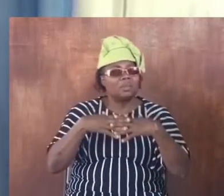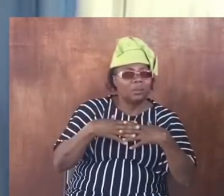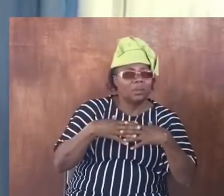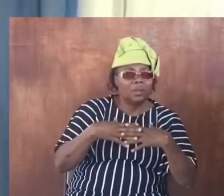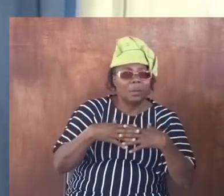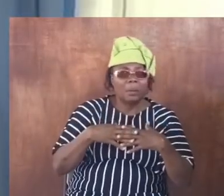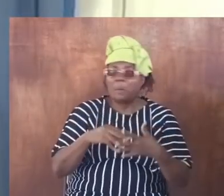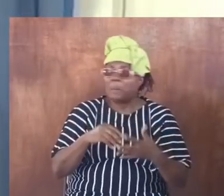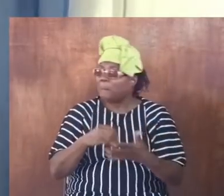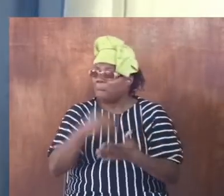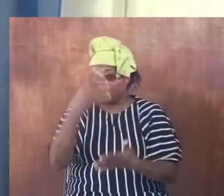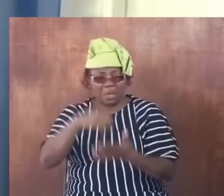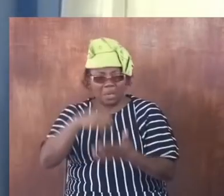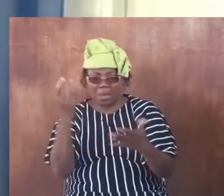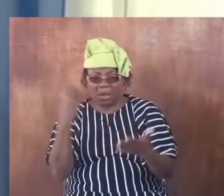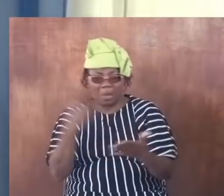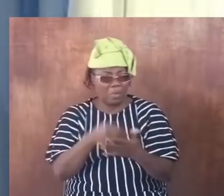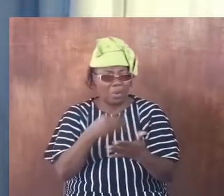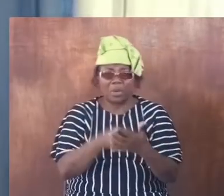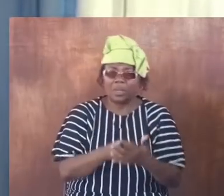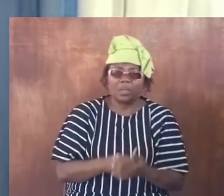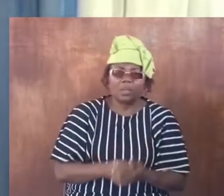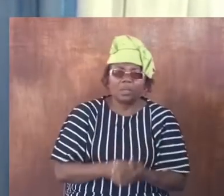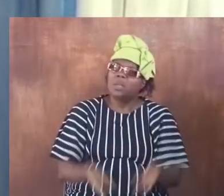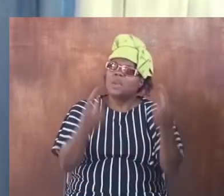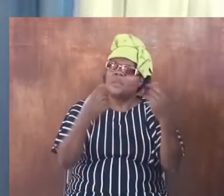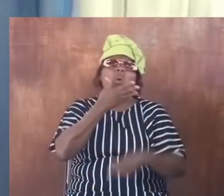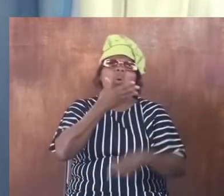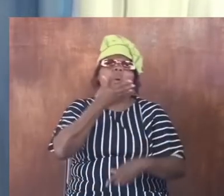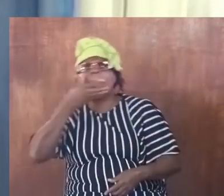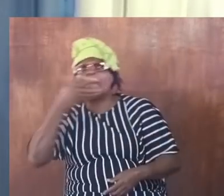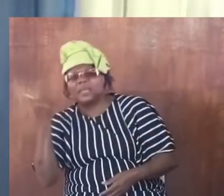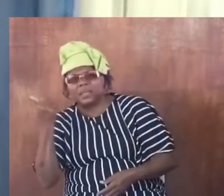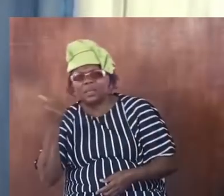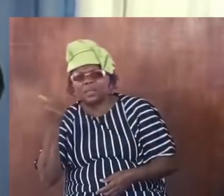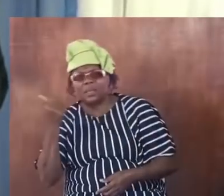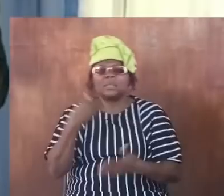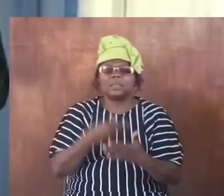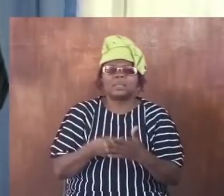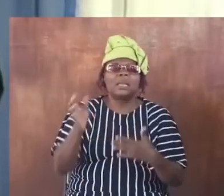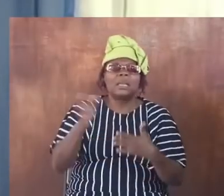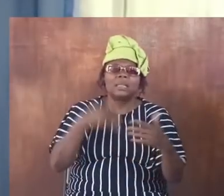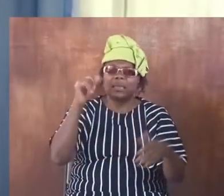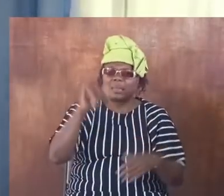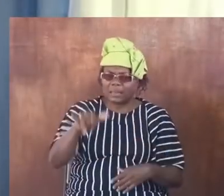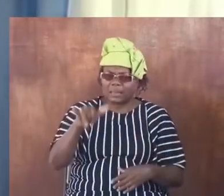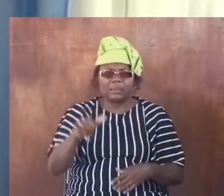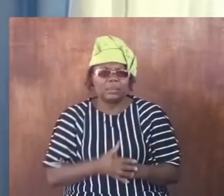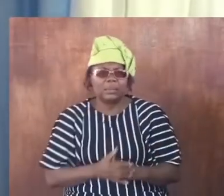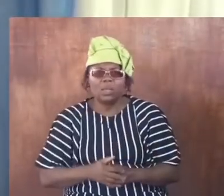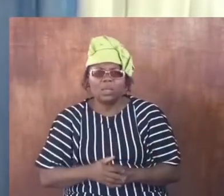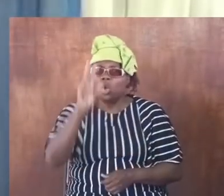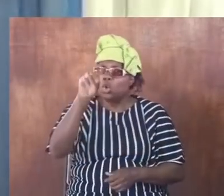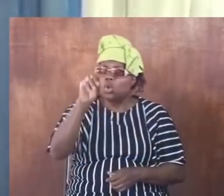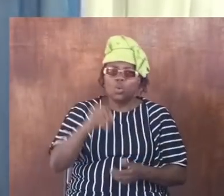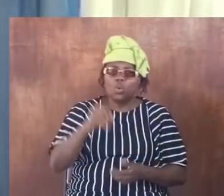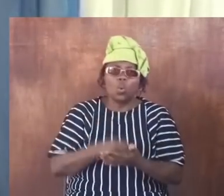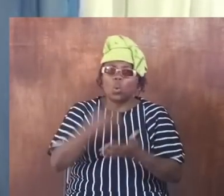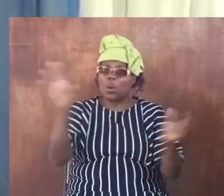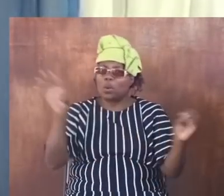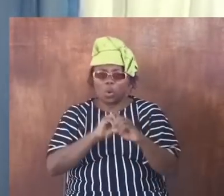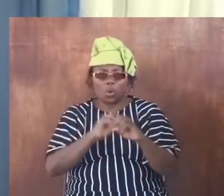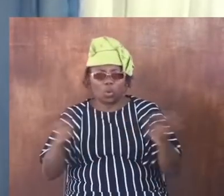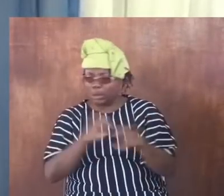$52 trillion US dollar, we can't sit down, but you have to come better than that. No amount of money, saints of God, can I tell